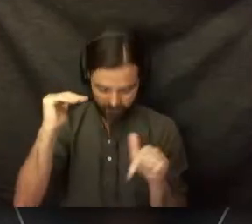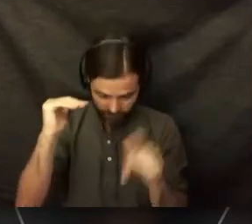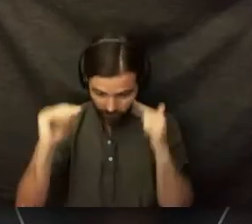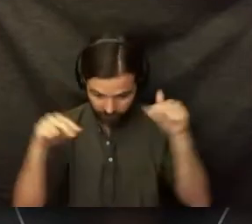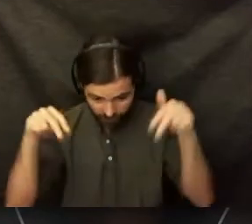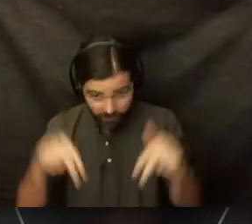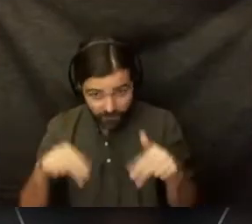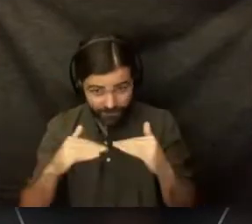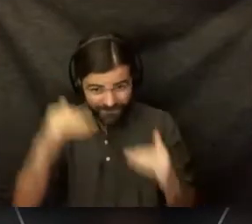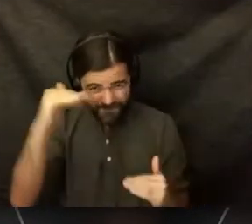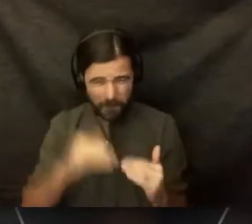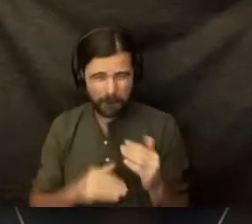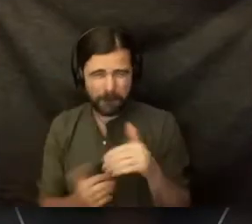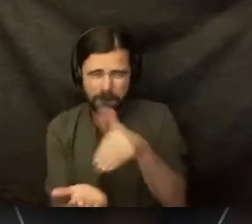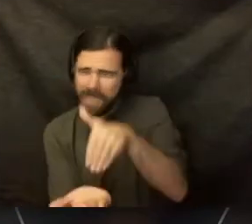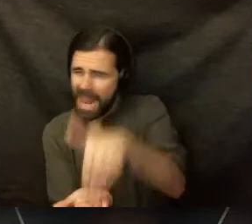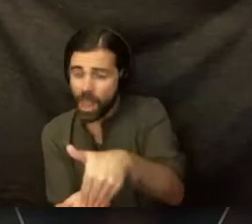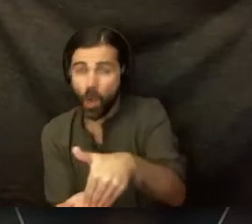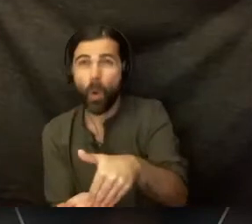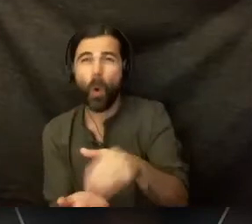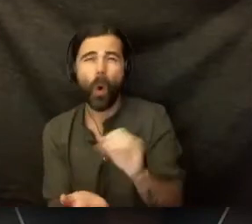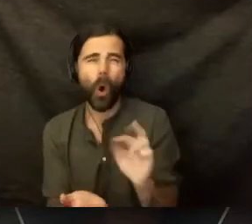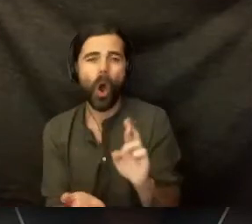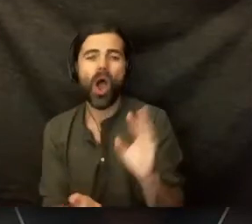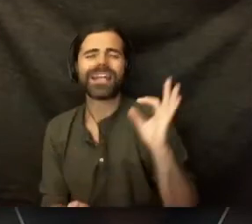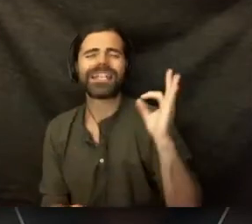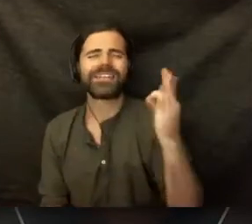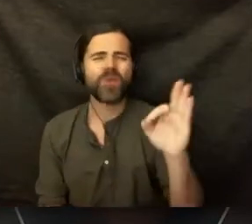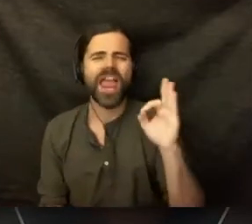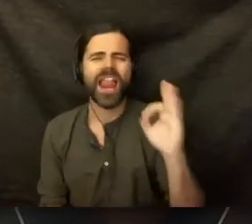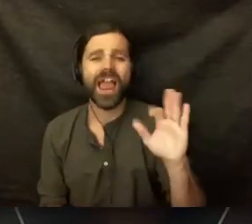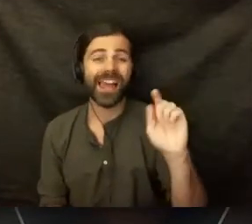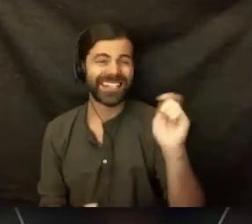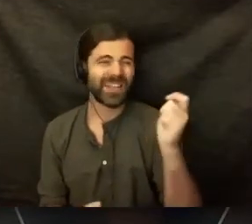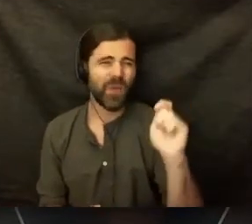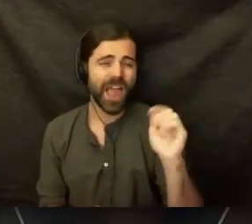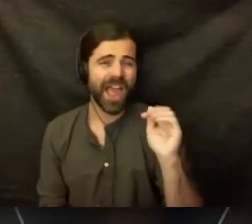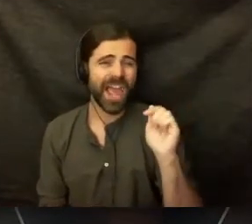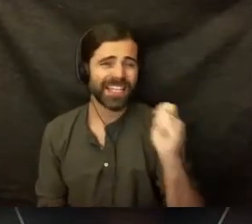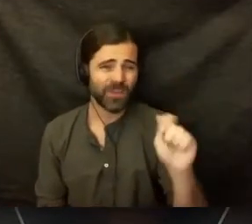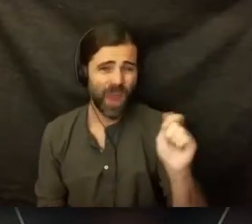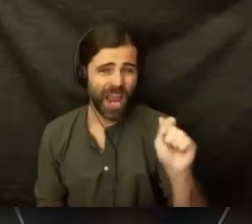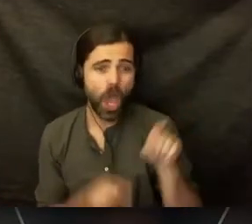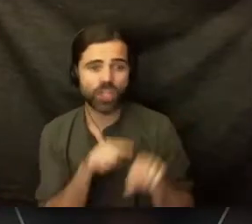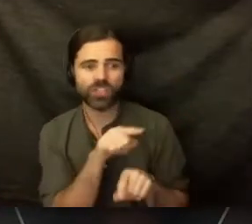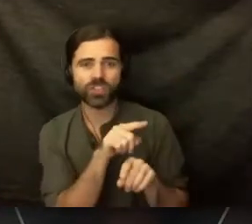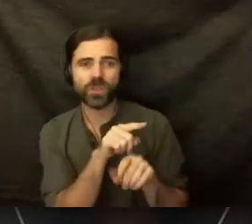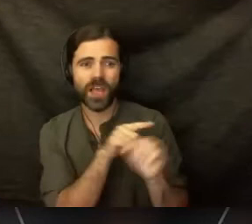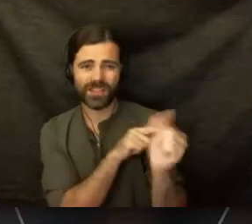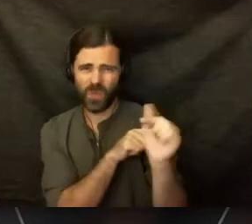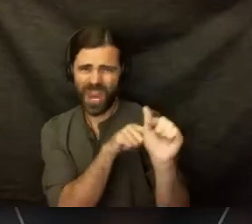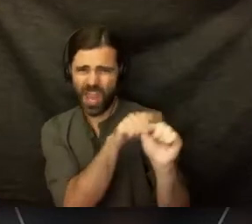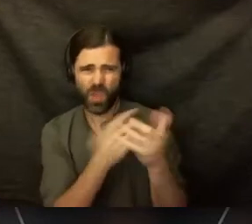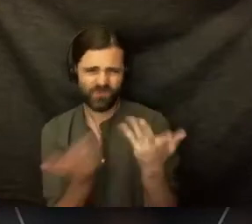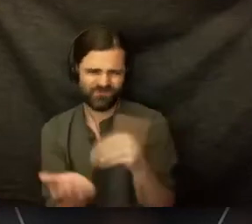if not trillions, multi-trillions across the world. So if we're talking about this story, we have to recognize our impact economy